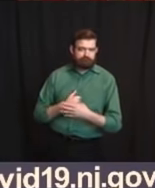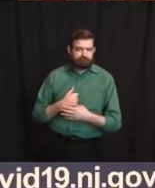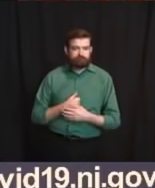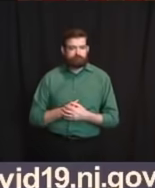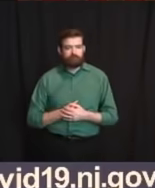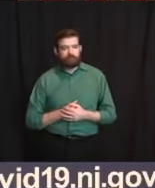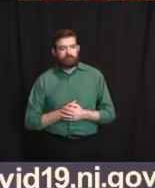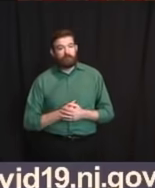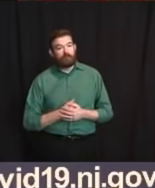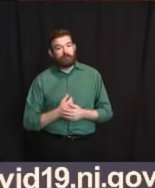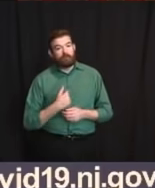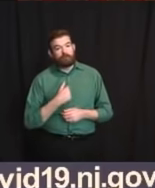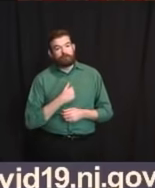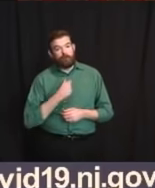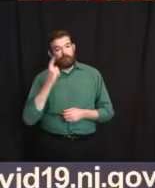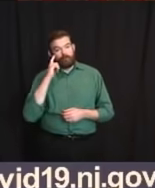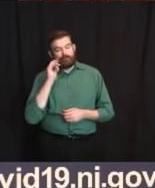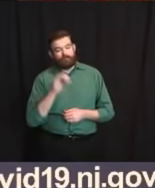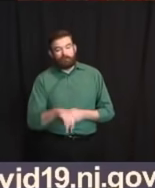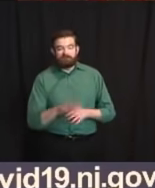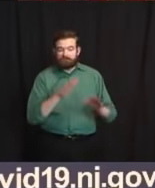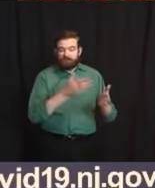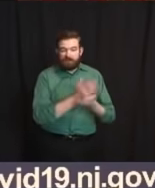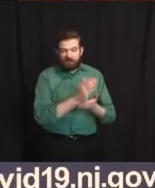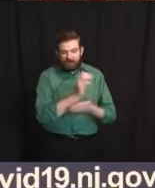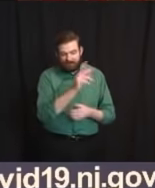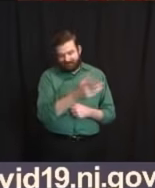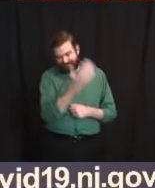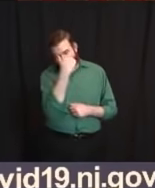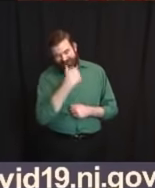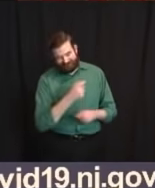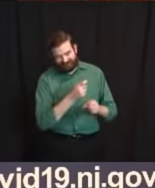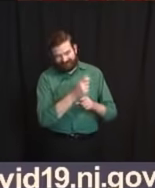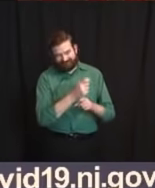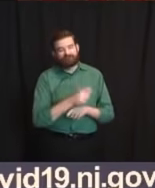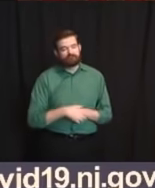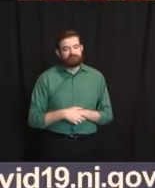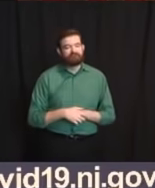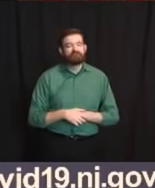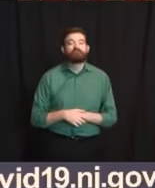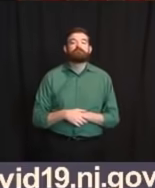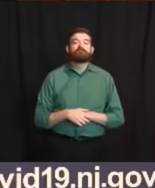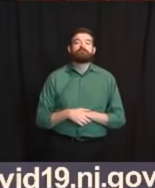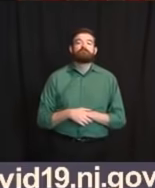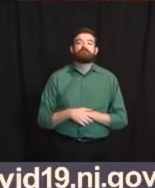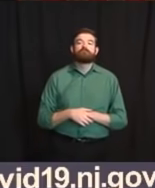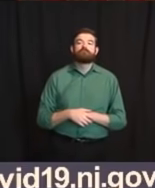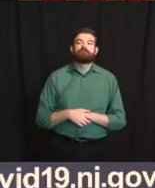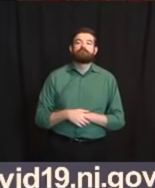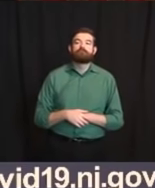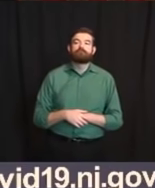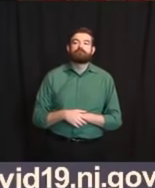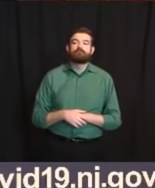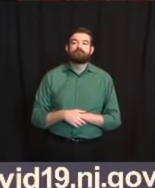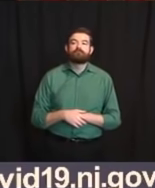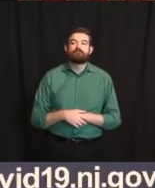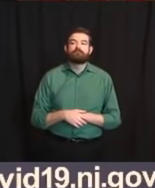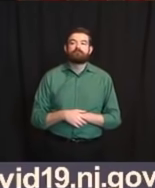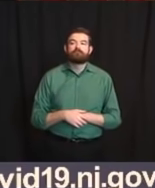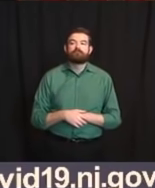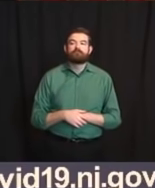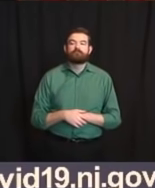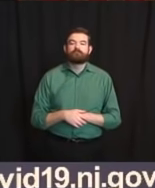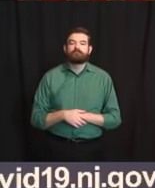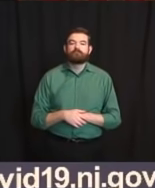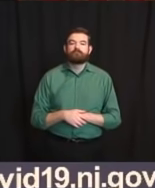We'll at least give you one credit from Wednesday. Sure. as we get further away from May 12th, it